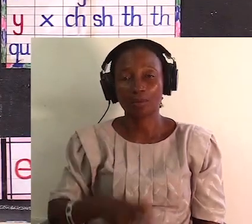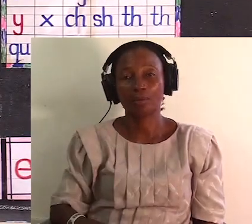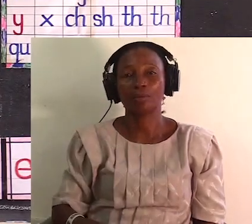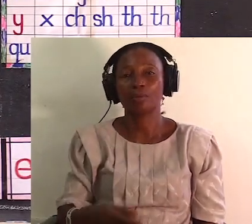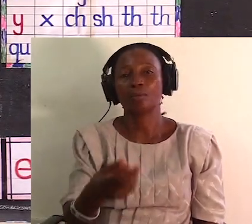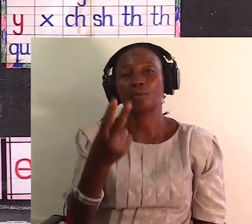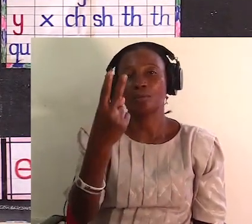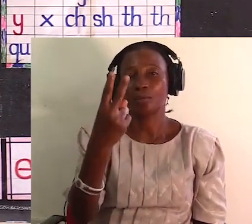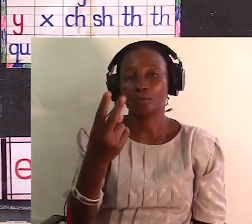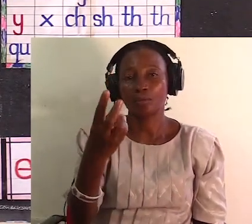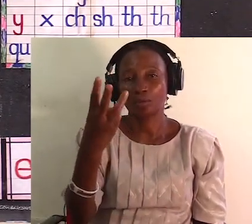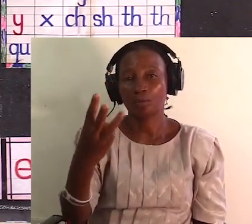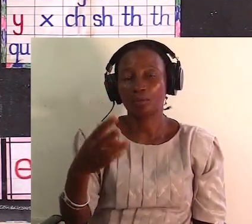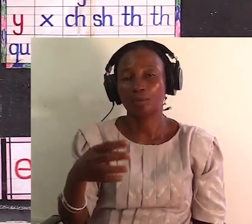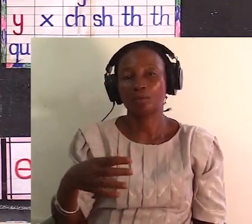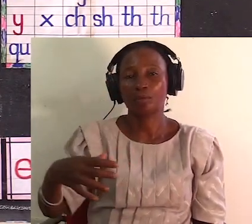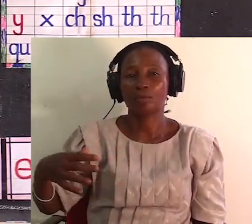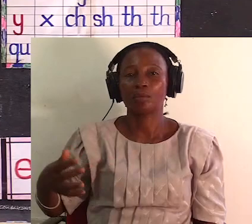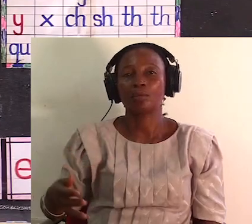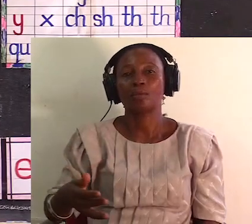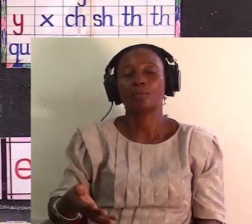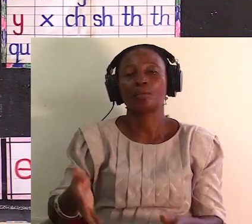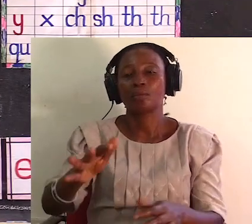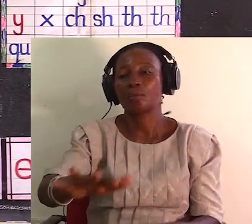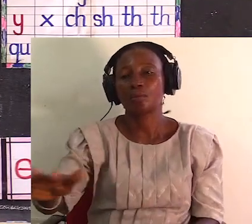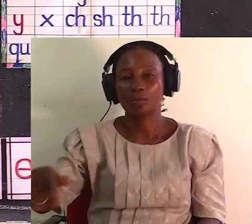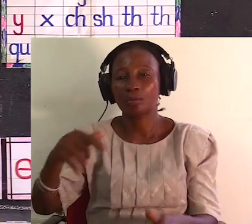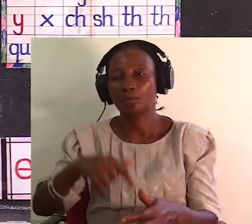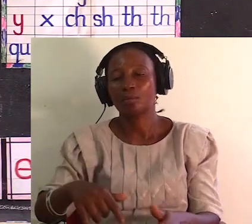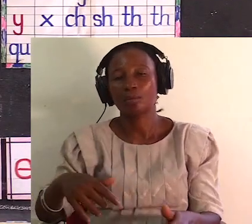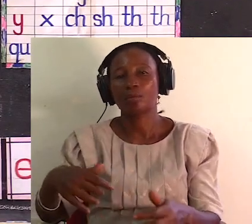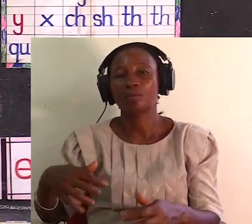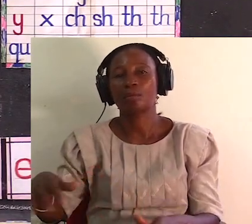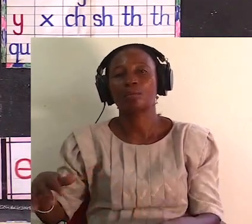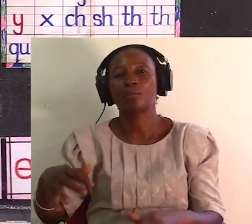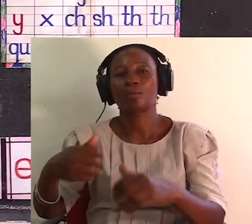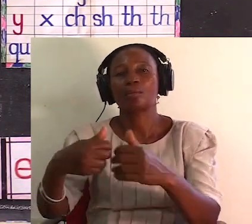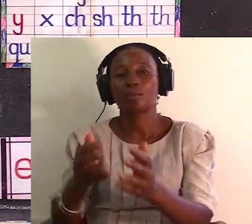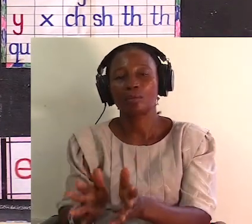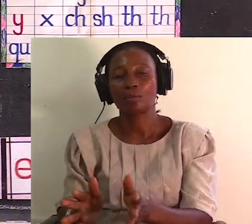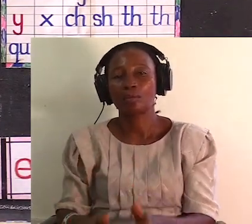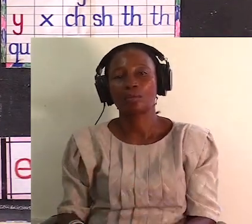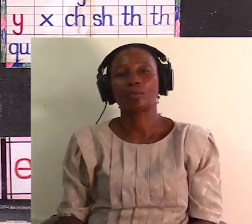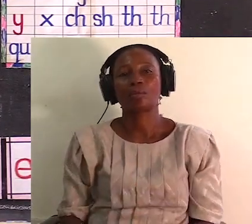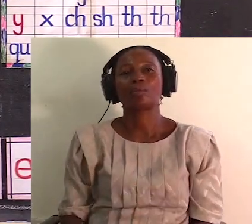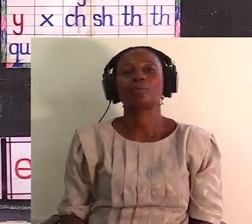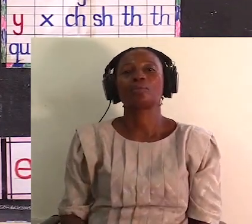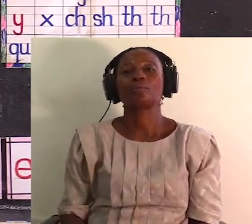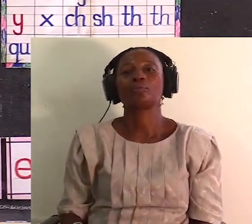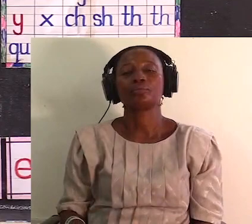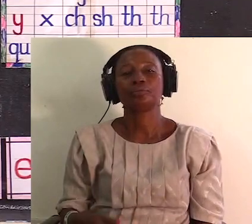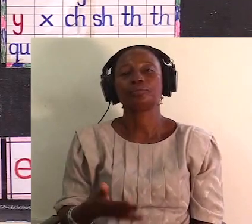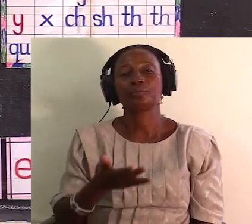rule number one is I have 3 cards. And these 3